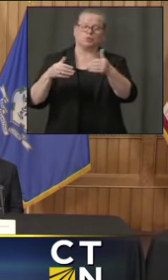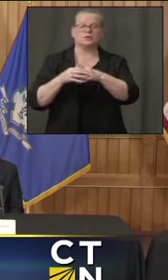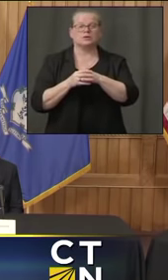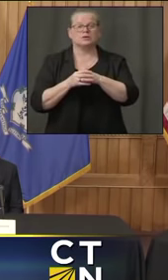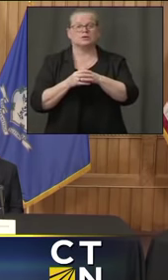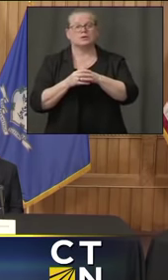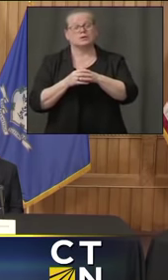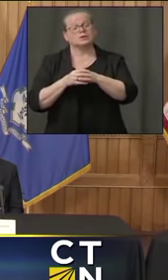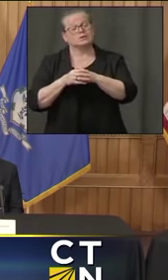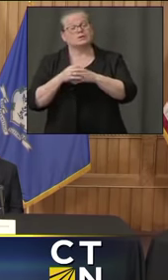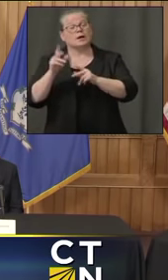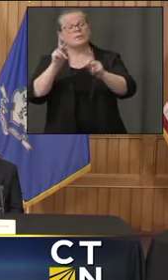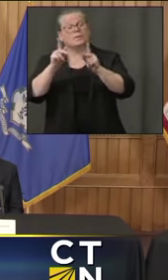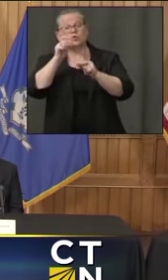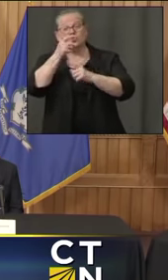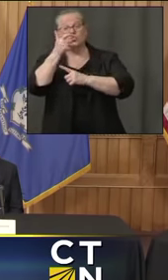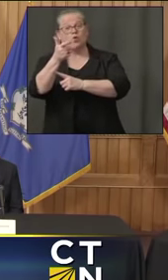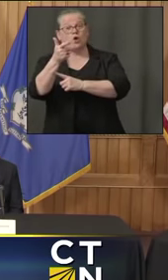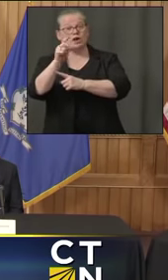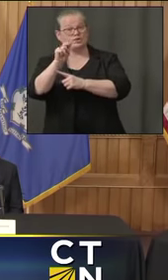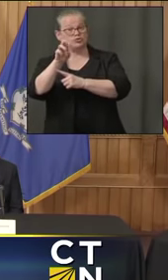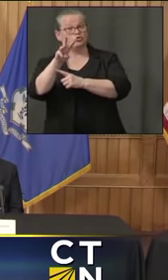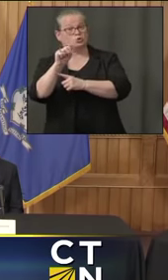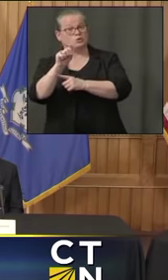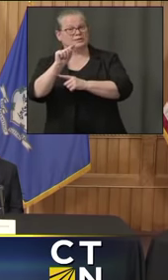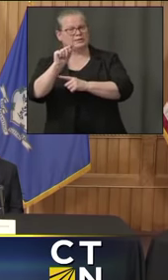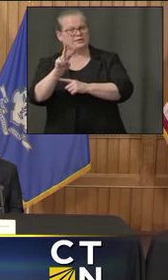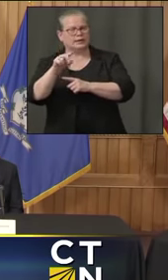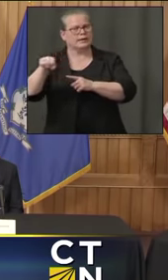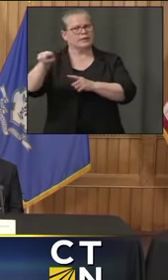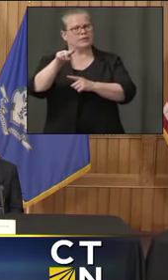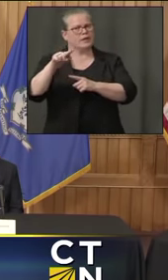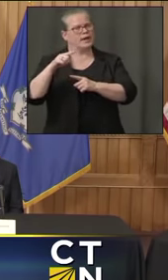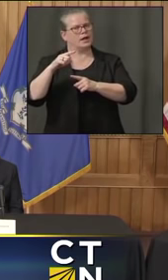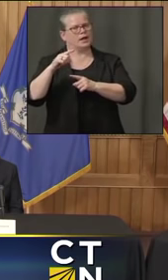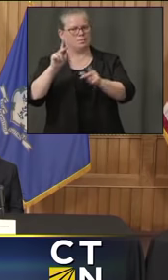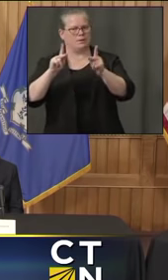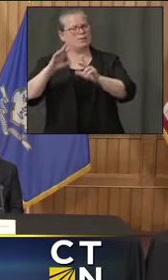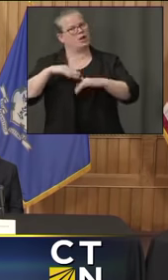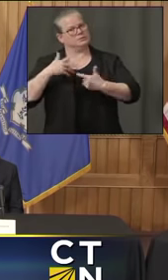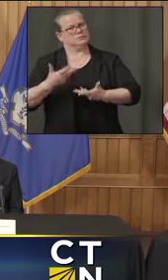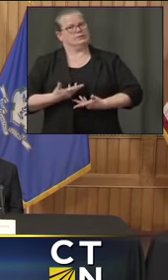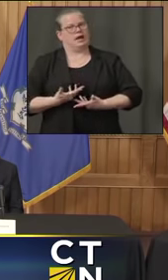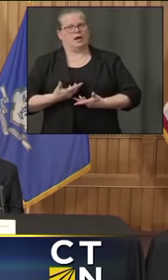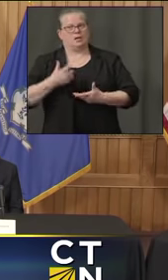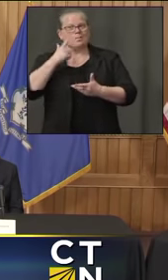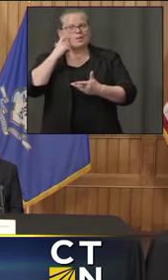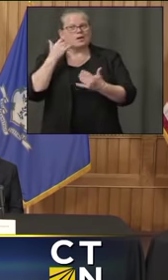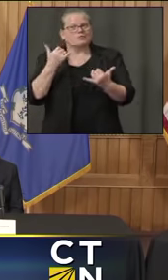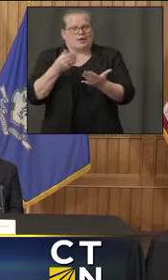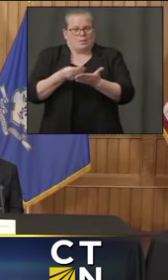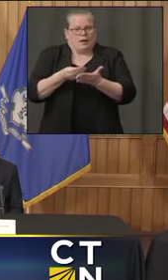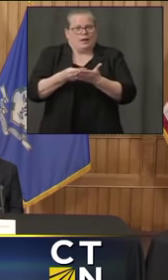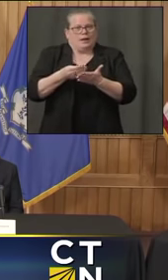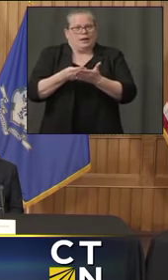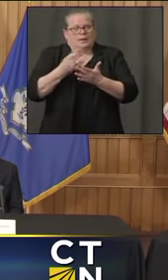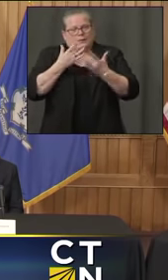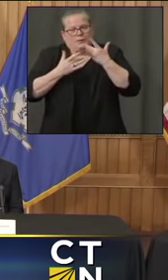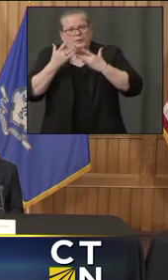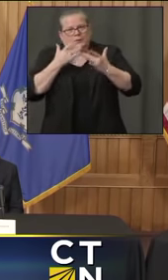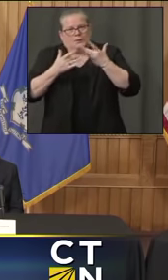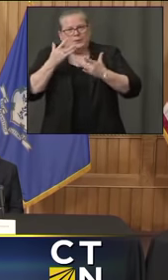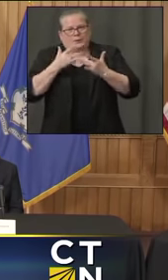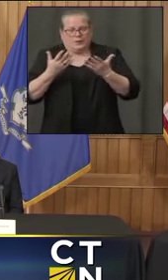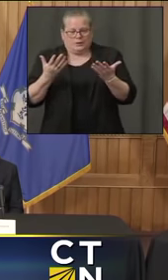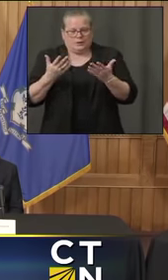saying, in these financial times, should we be spending this money? Now, I understand you said that the federal government will